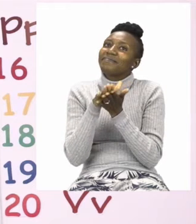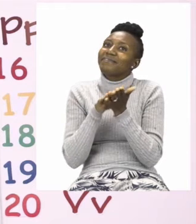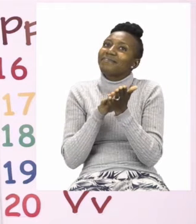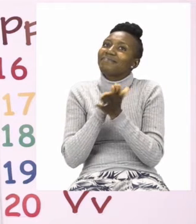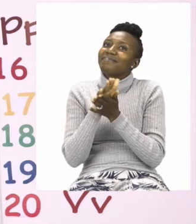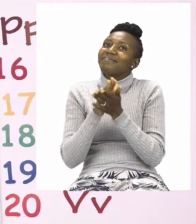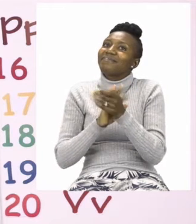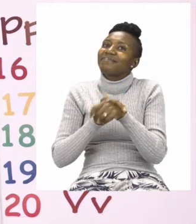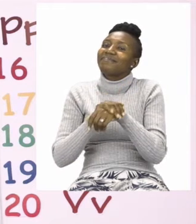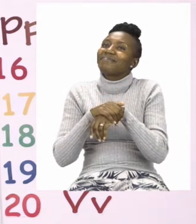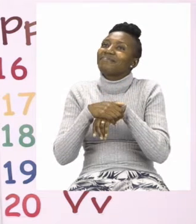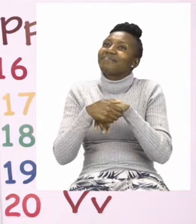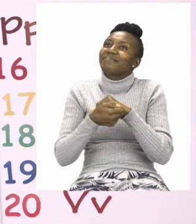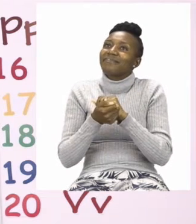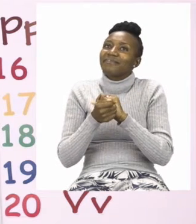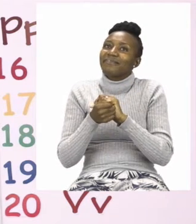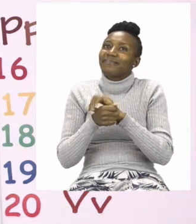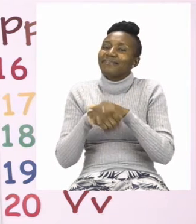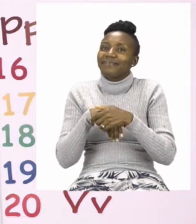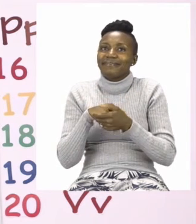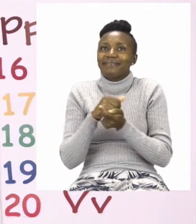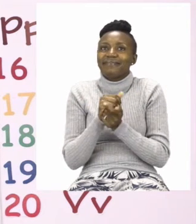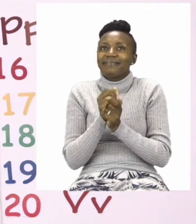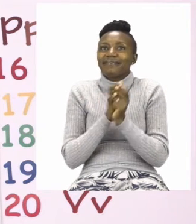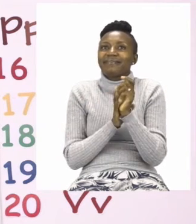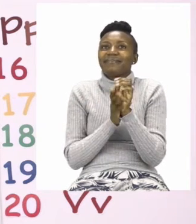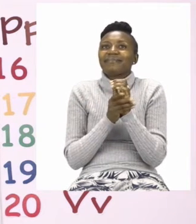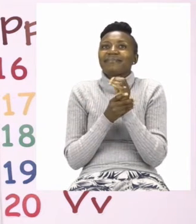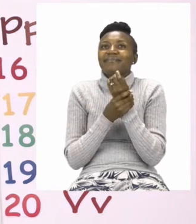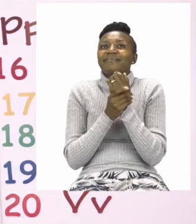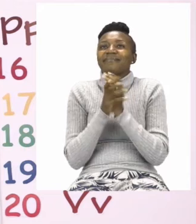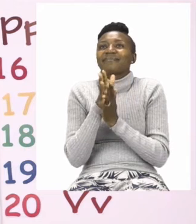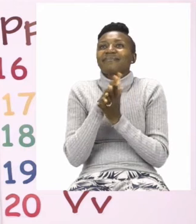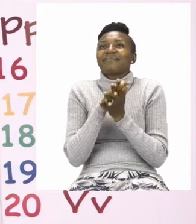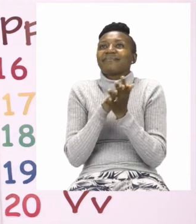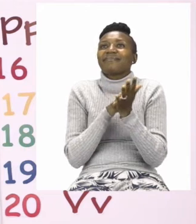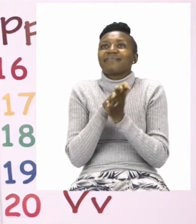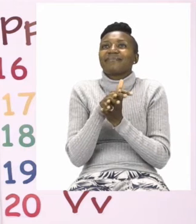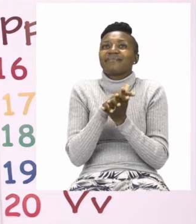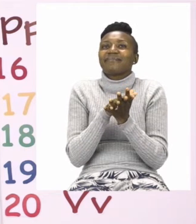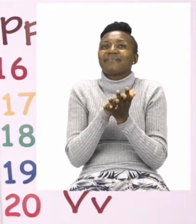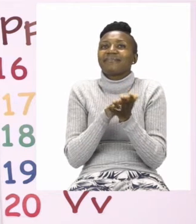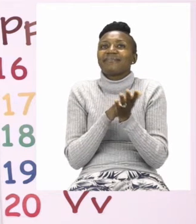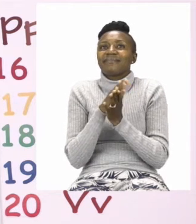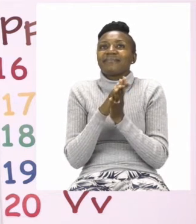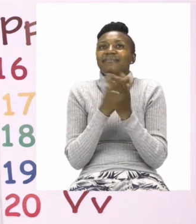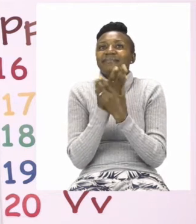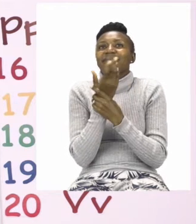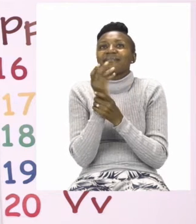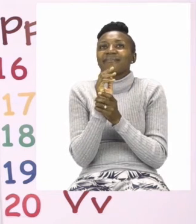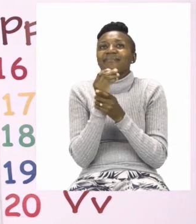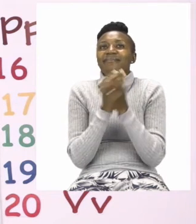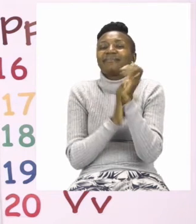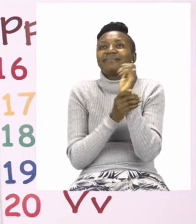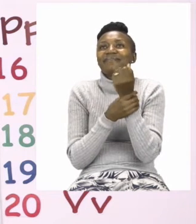hands, around our hands, in between our fingers, on